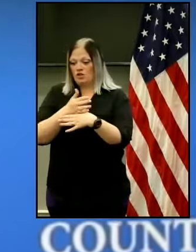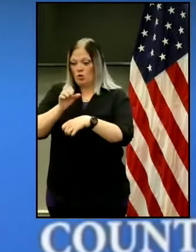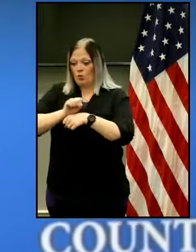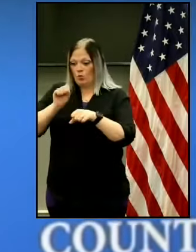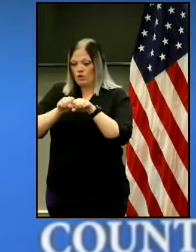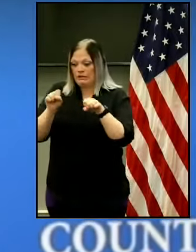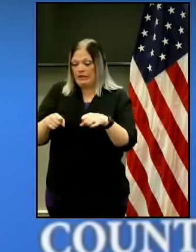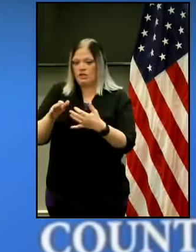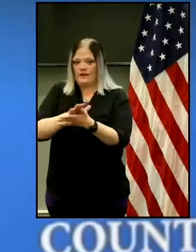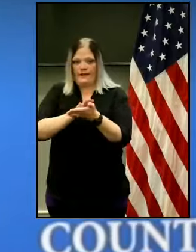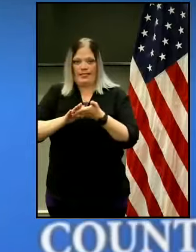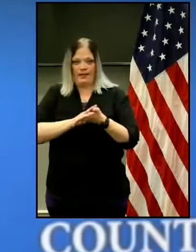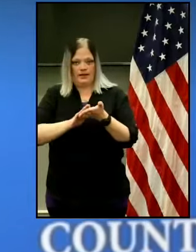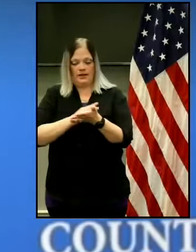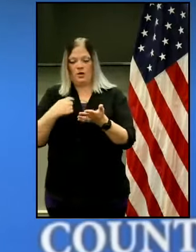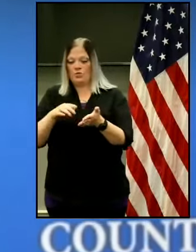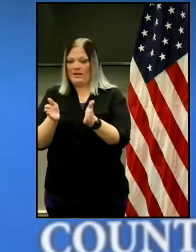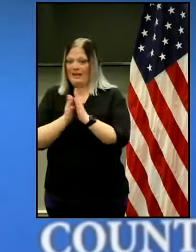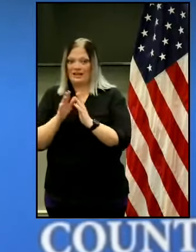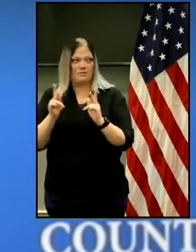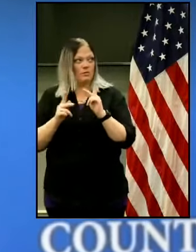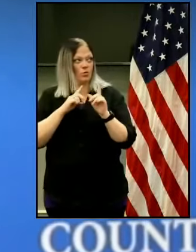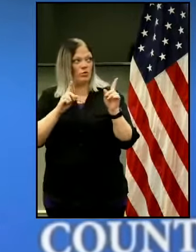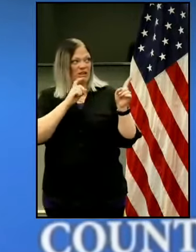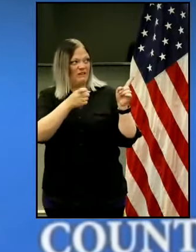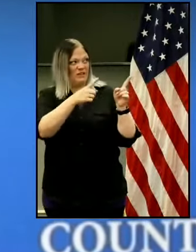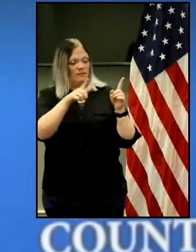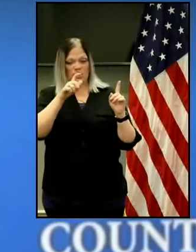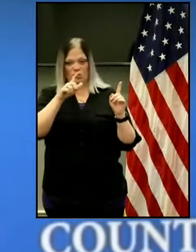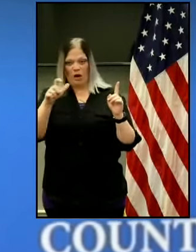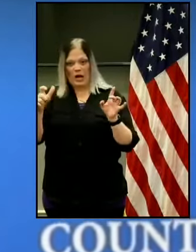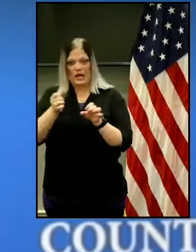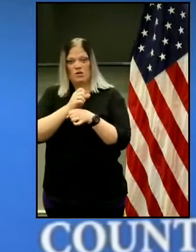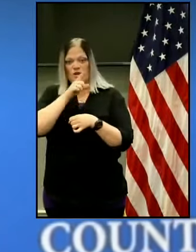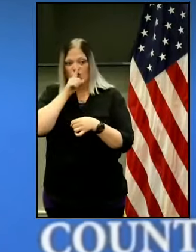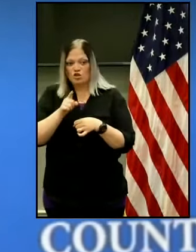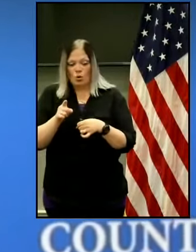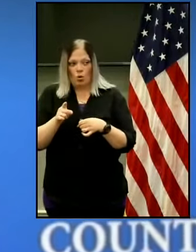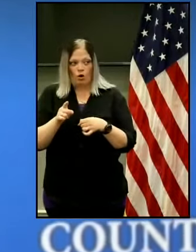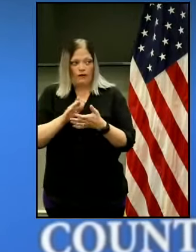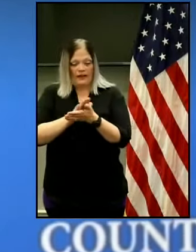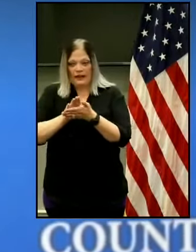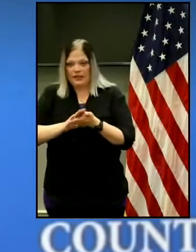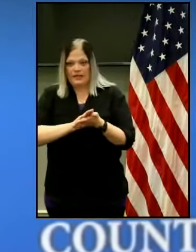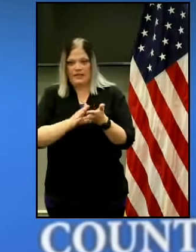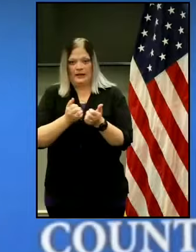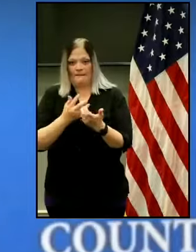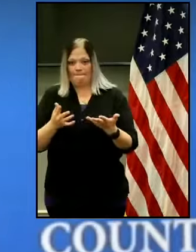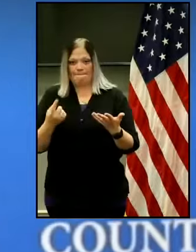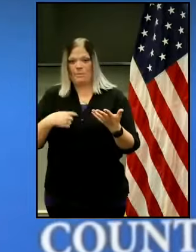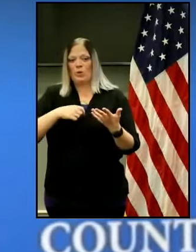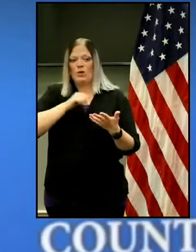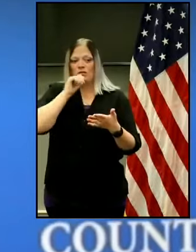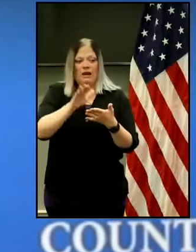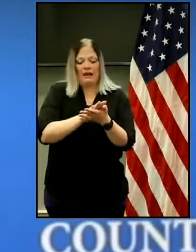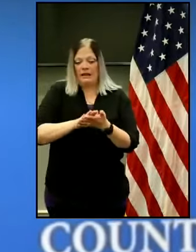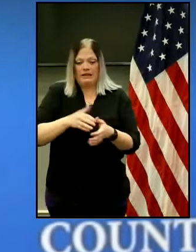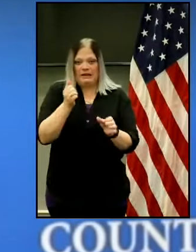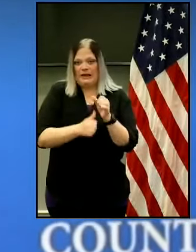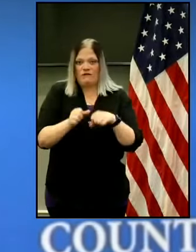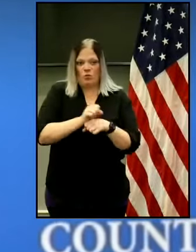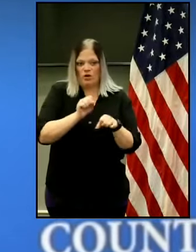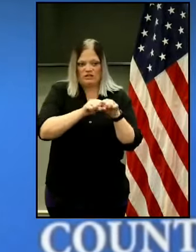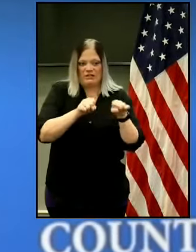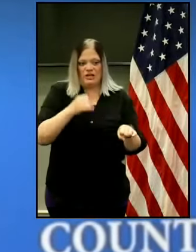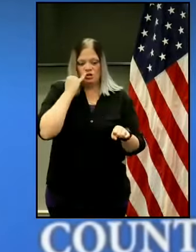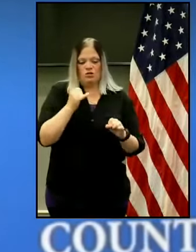cleaned. And we ask the people, we're giving them the little things too to ensure that they're cleaning them. So we're not cleaning every workstation if only one